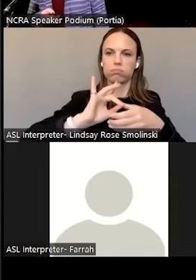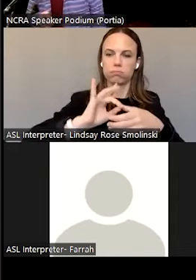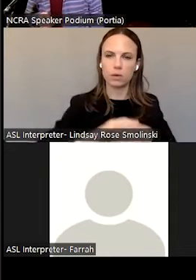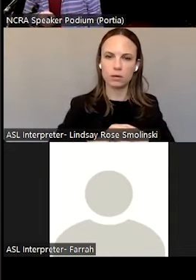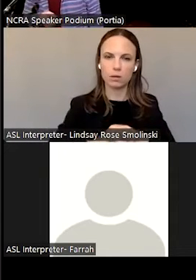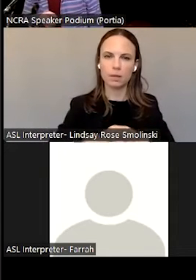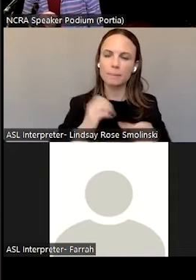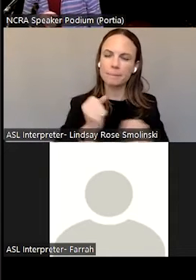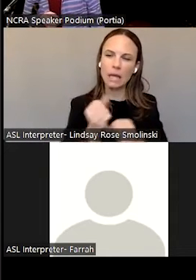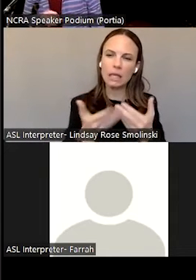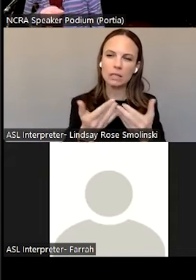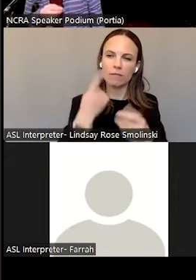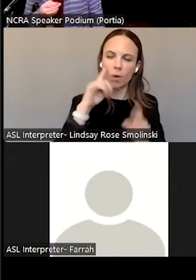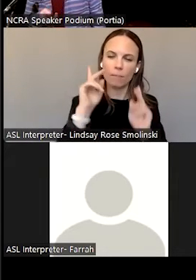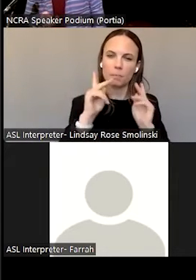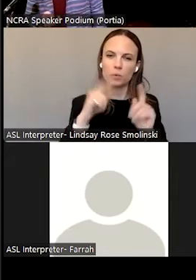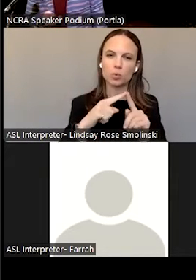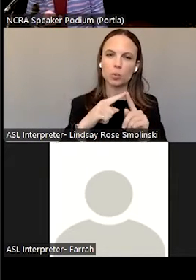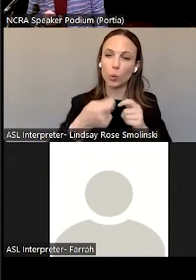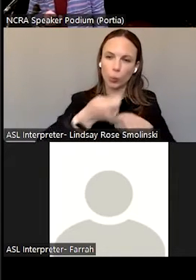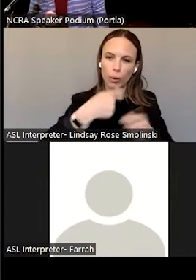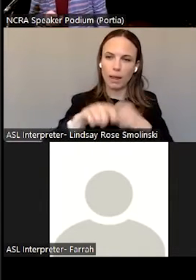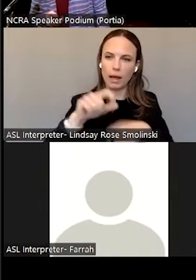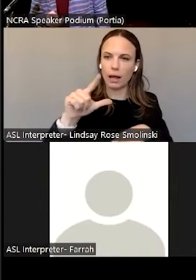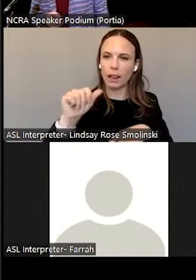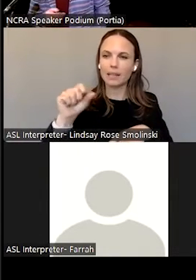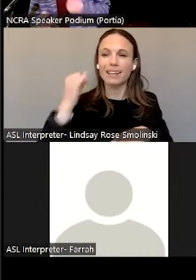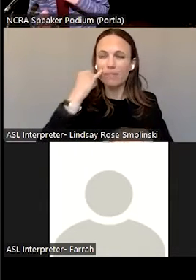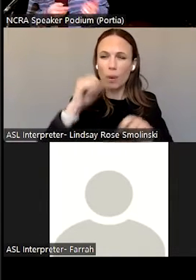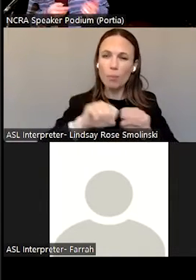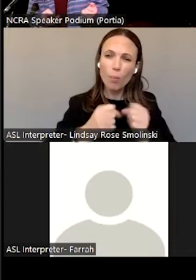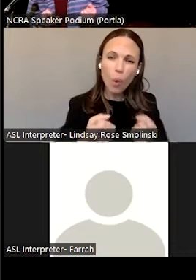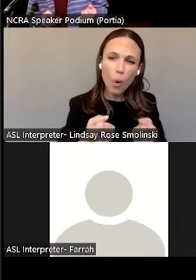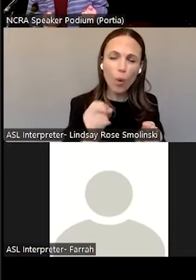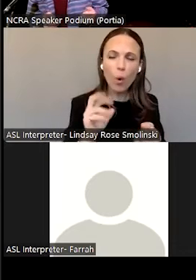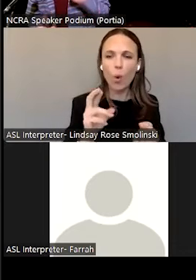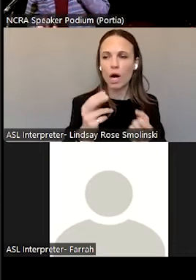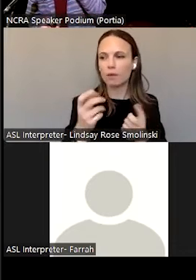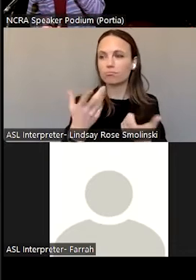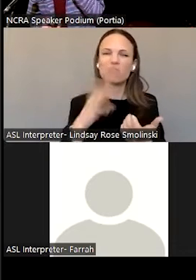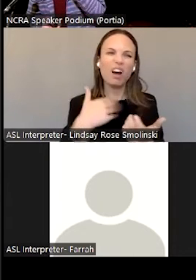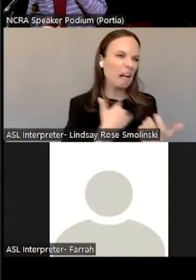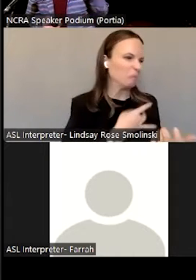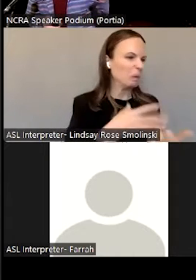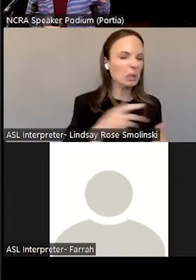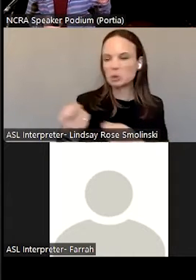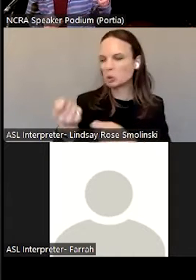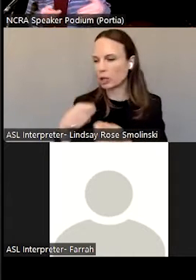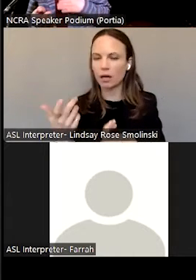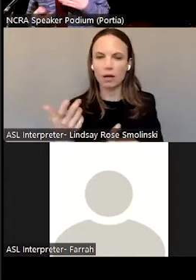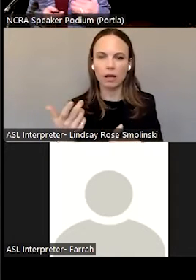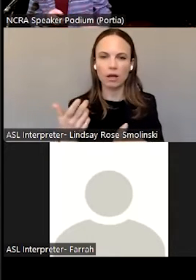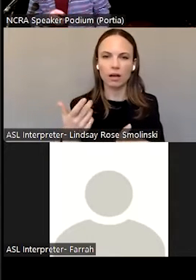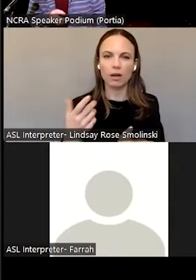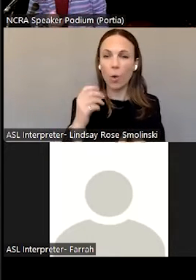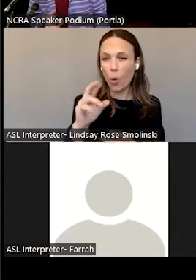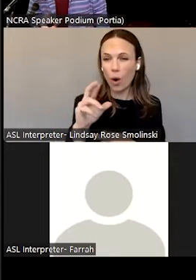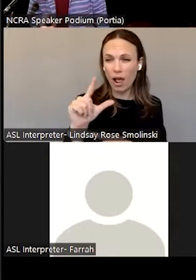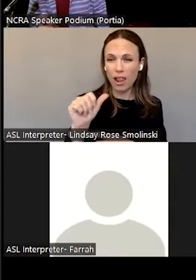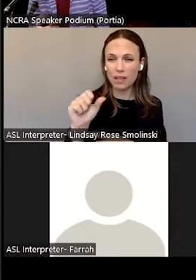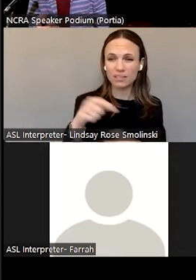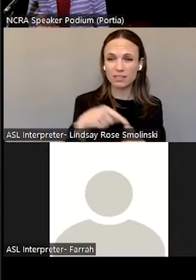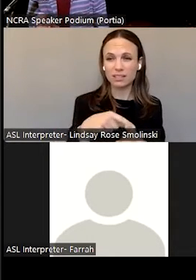makes it really easy for people to replace the glass if it gets broken, or to exchange it, or just for the glass to be